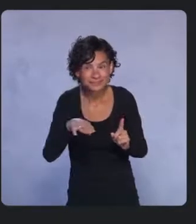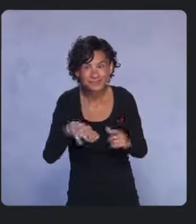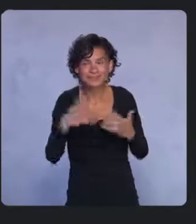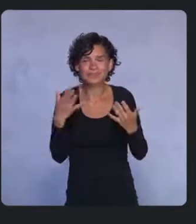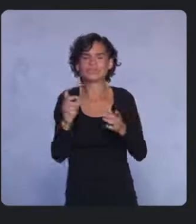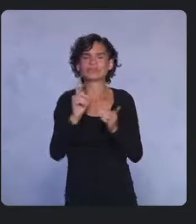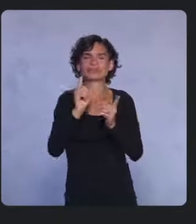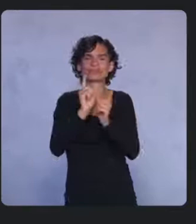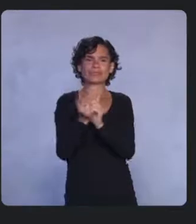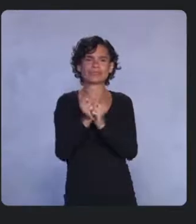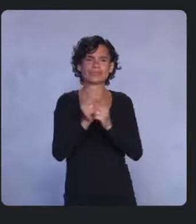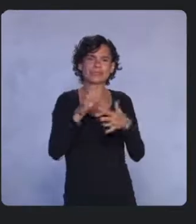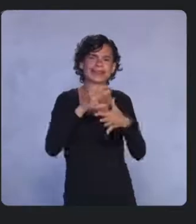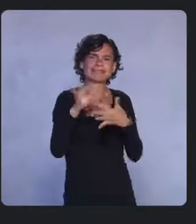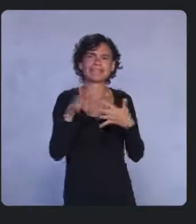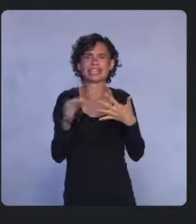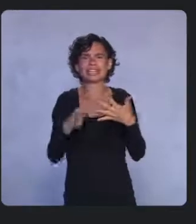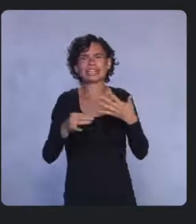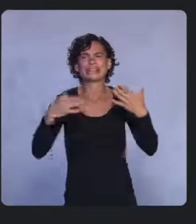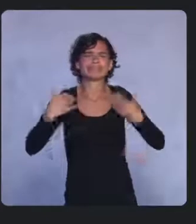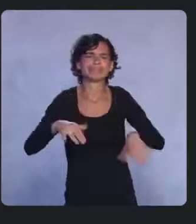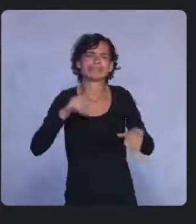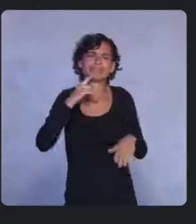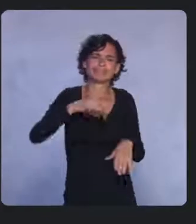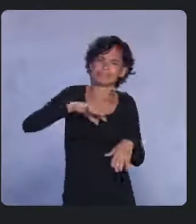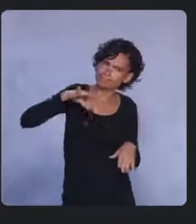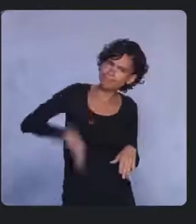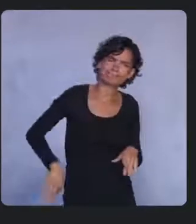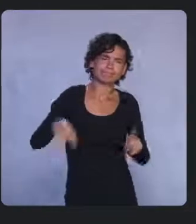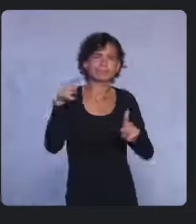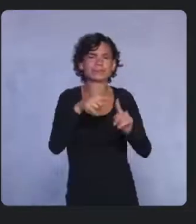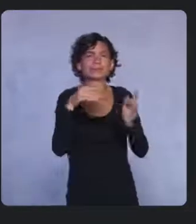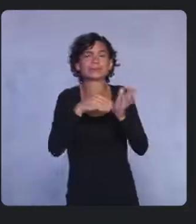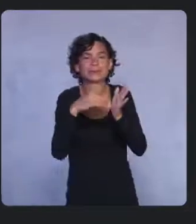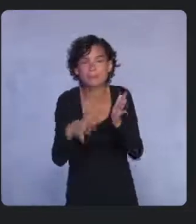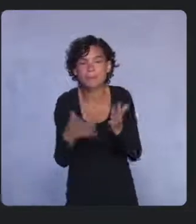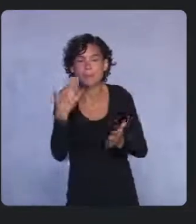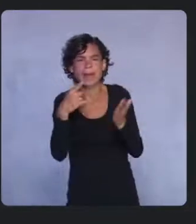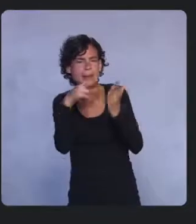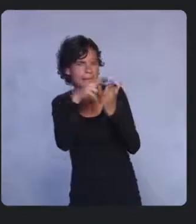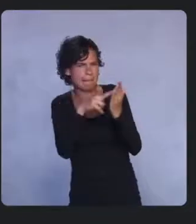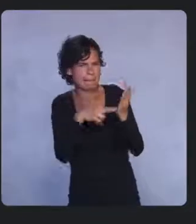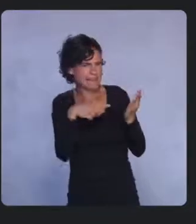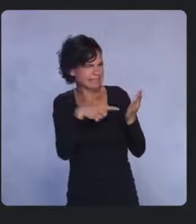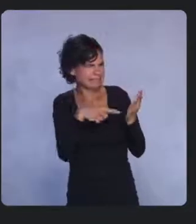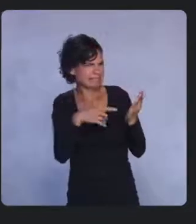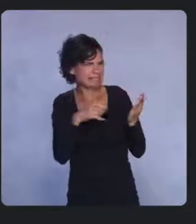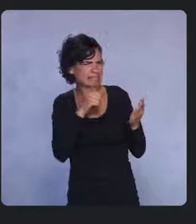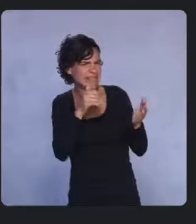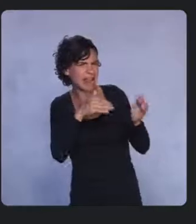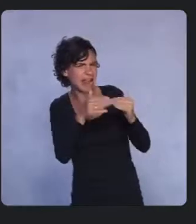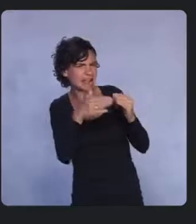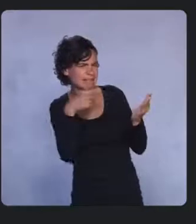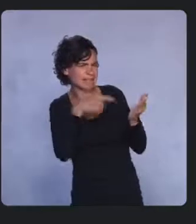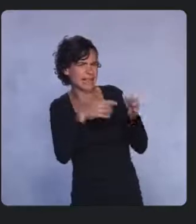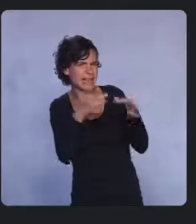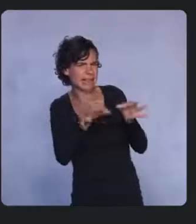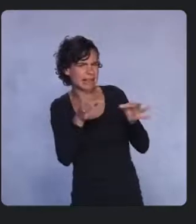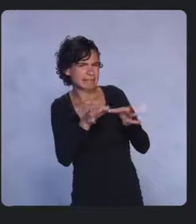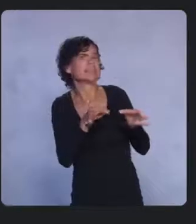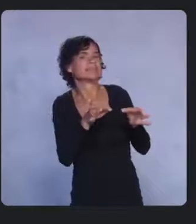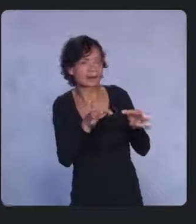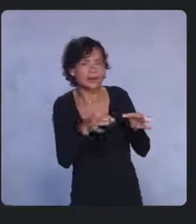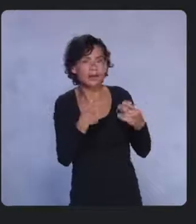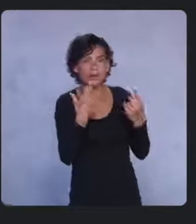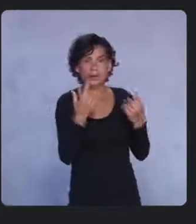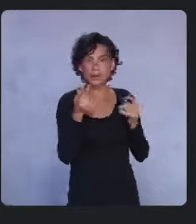has been especially useful for students, many of whom might be learning in a language they're less comfortable with. So now, thanks to our